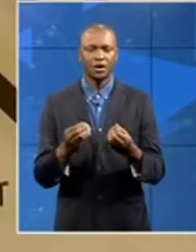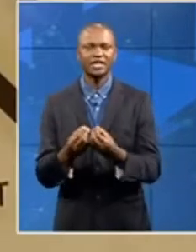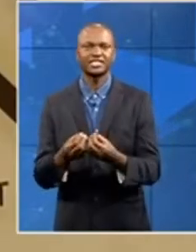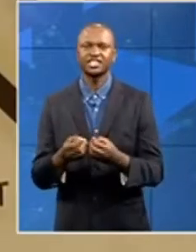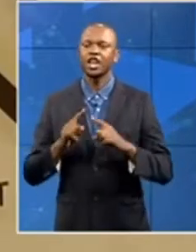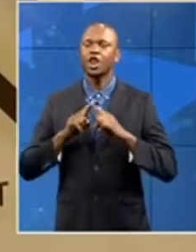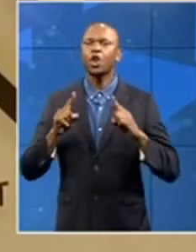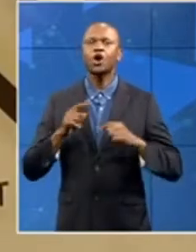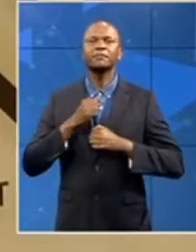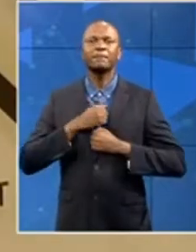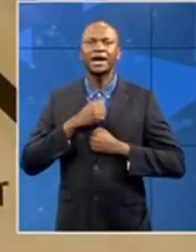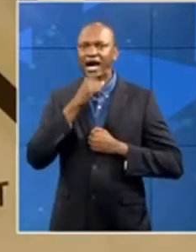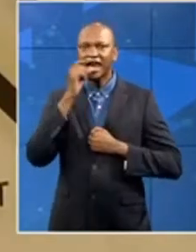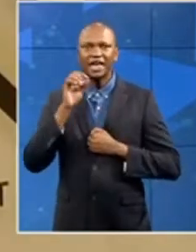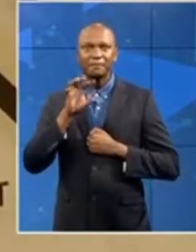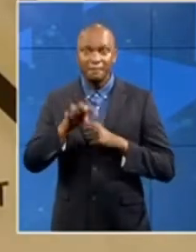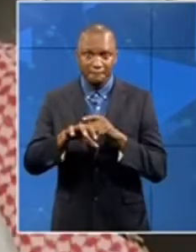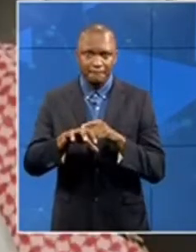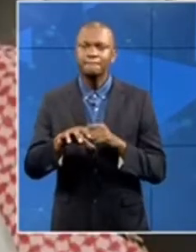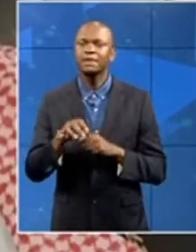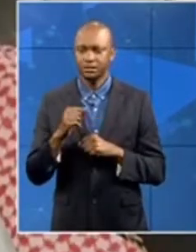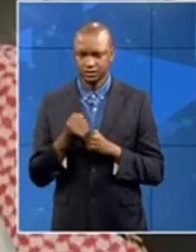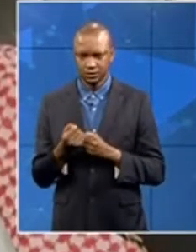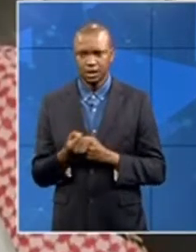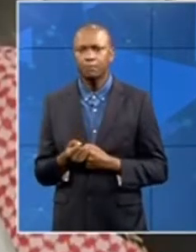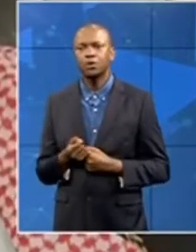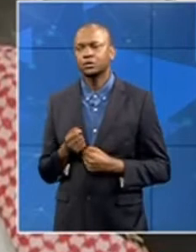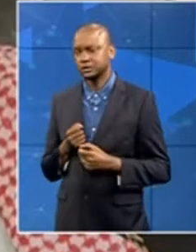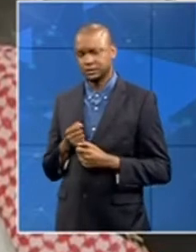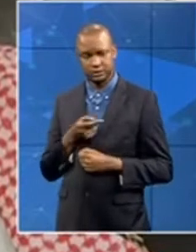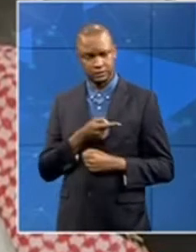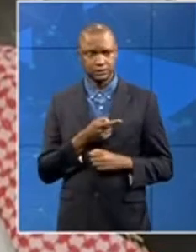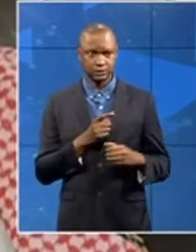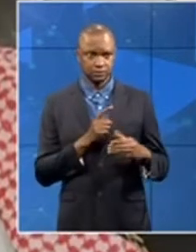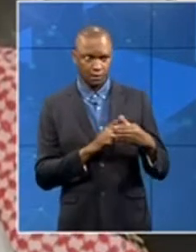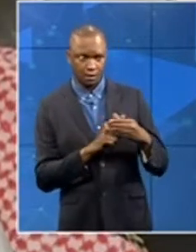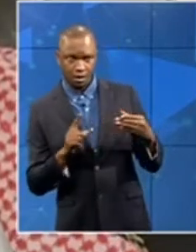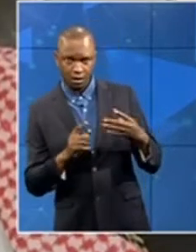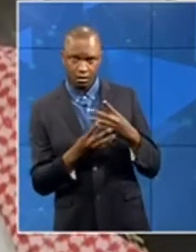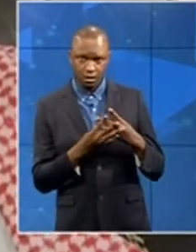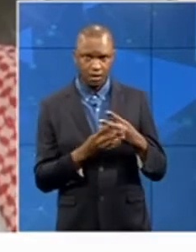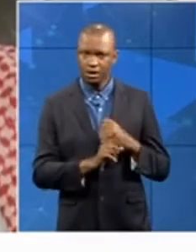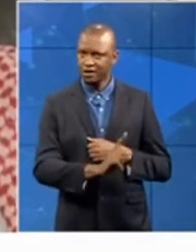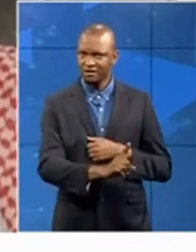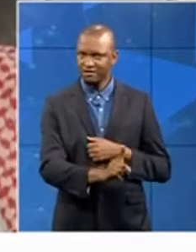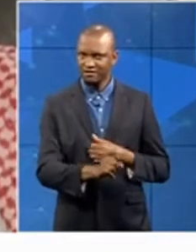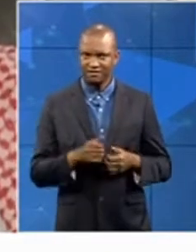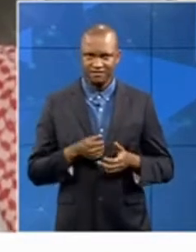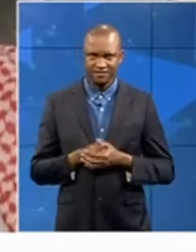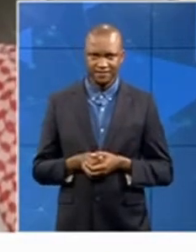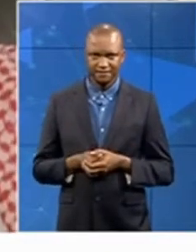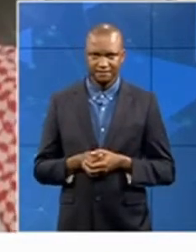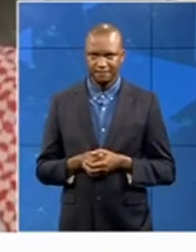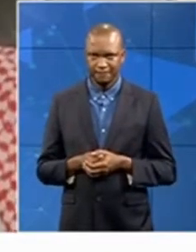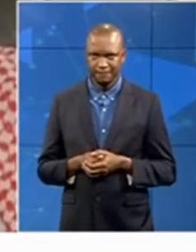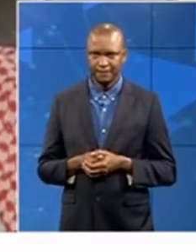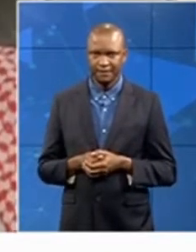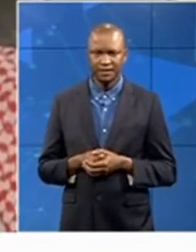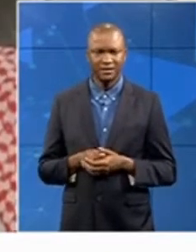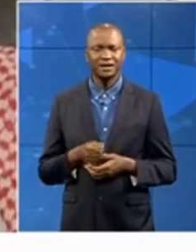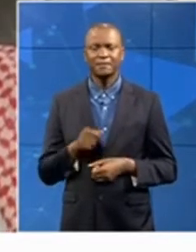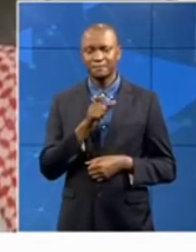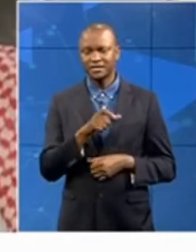umsolwa anganiketwa ibail. We condemn this act by the nanny who is supposed to be somebody that is taking care of these